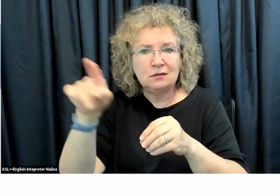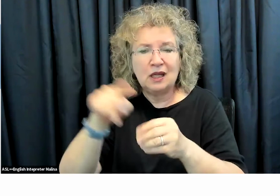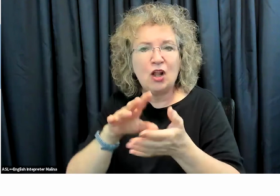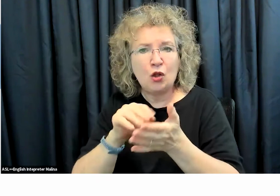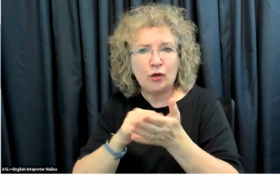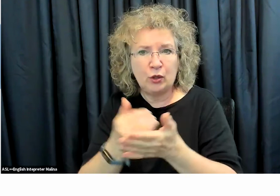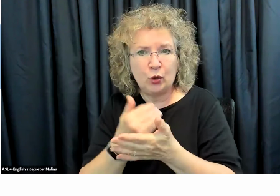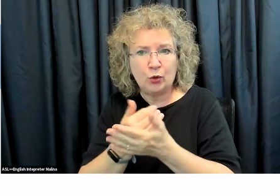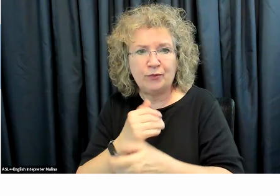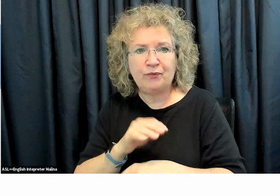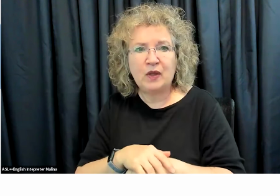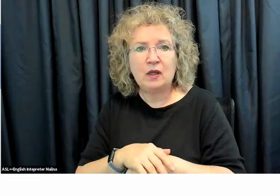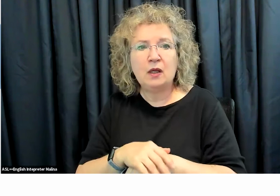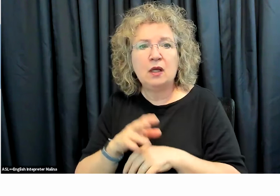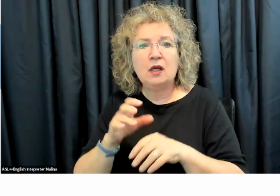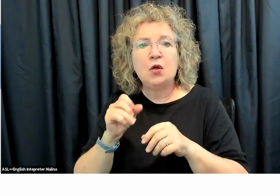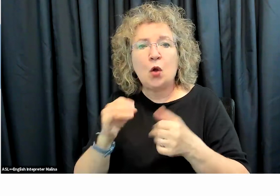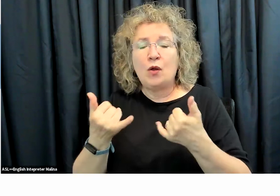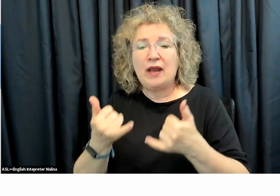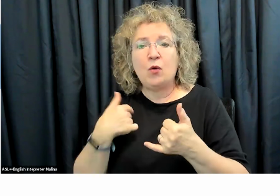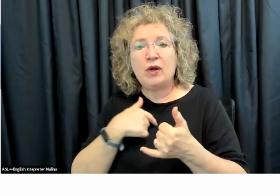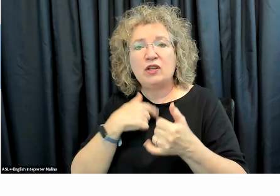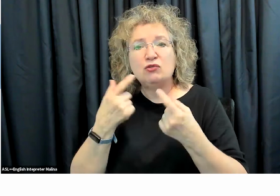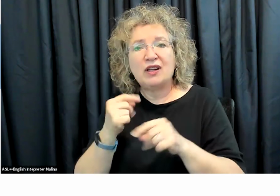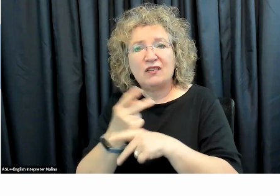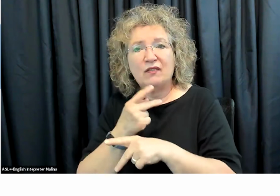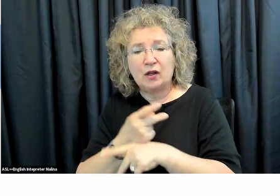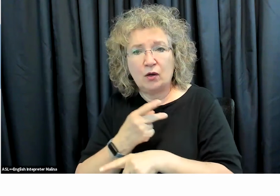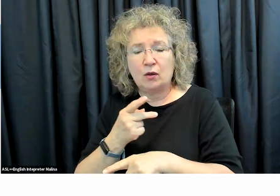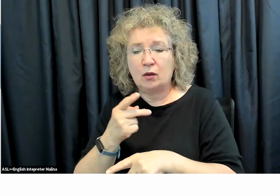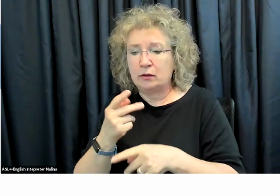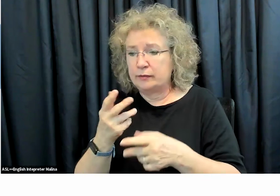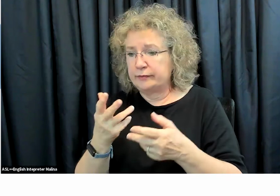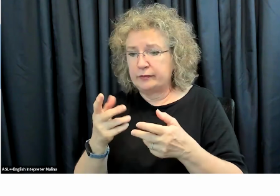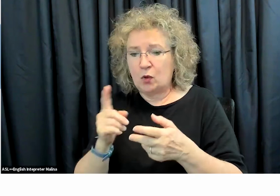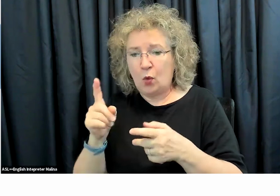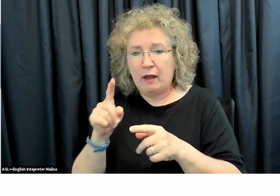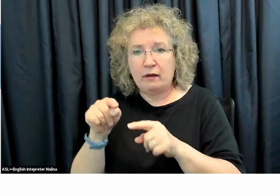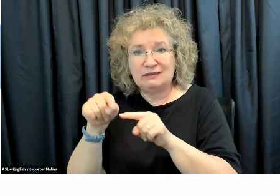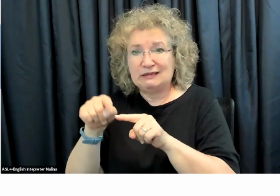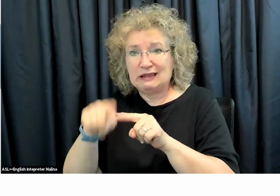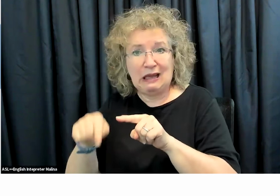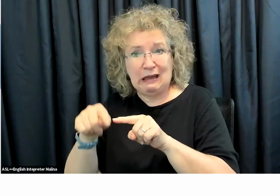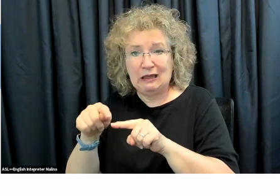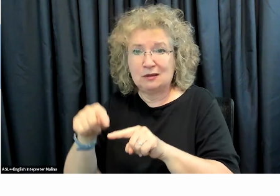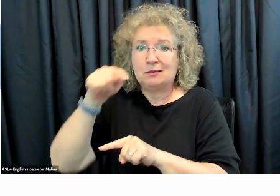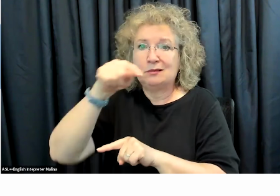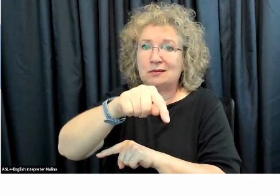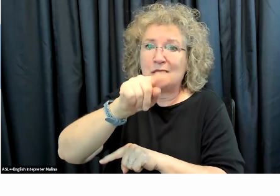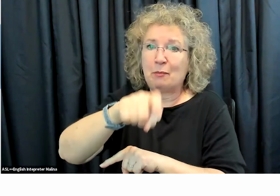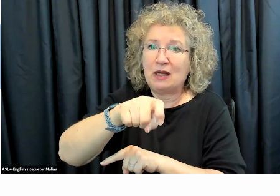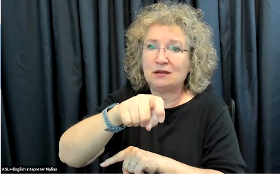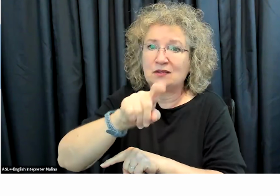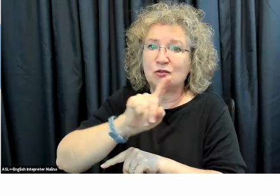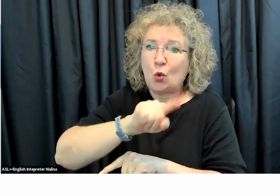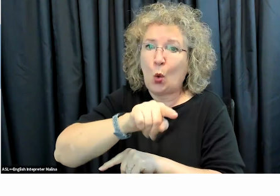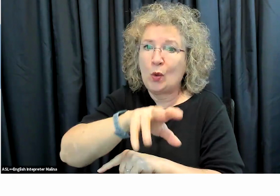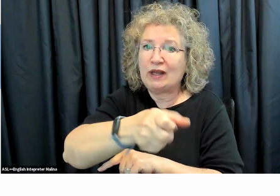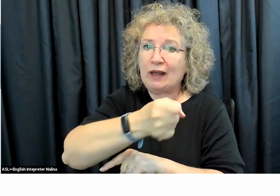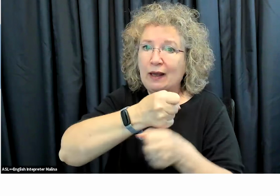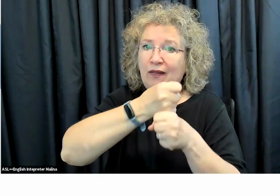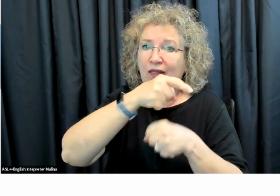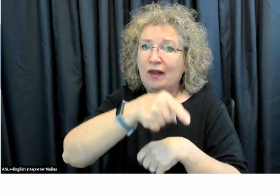send it to alternate locations may be the best for right now until better